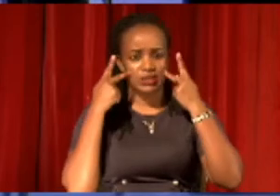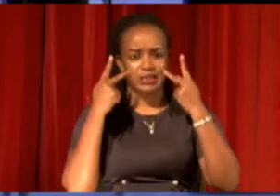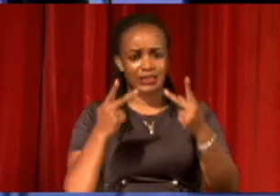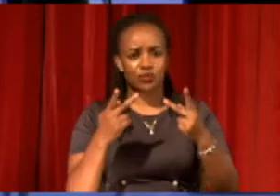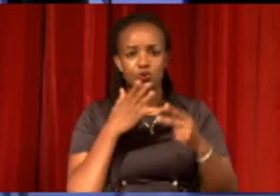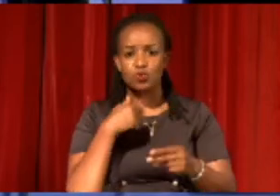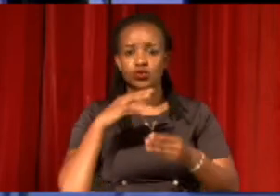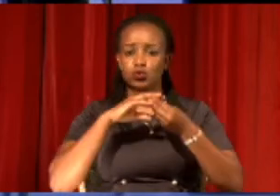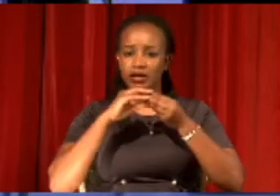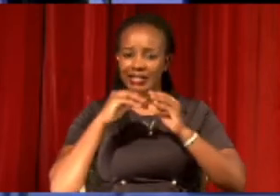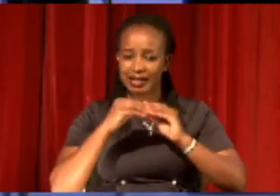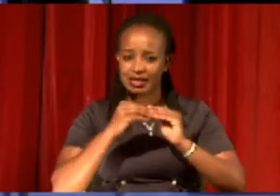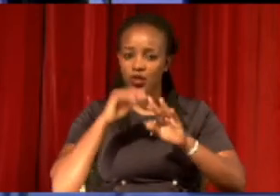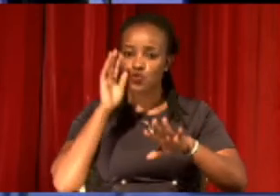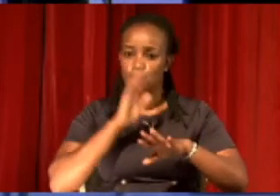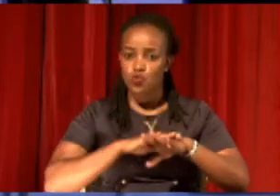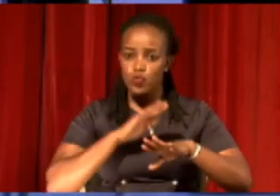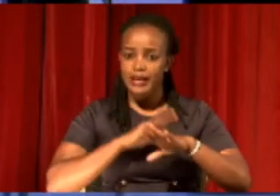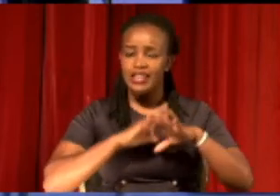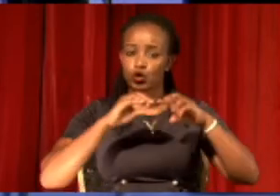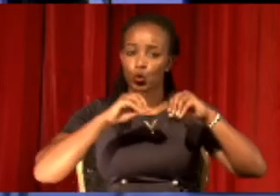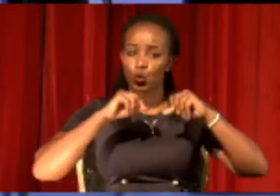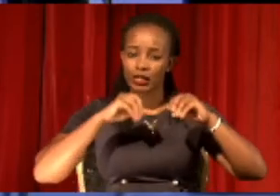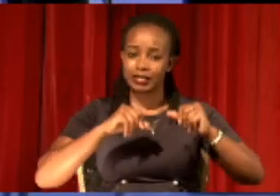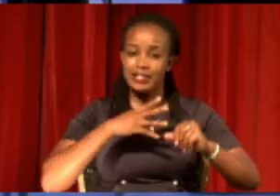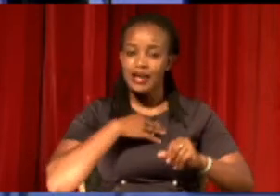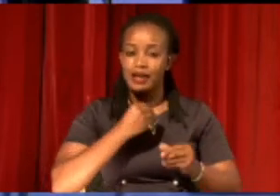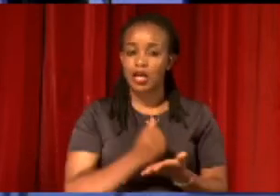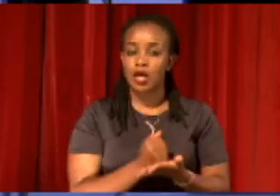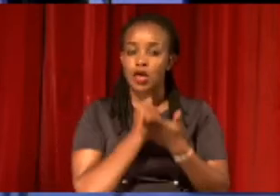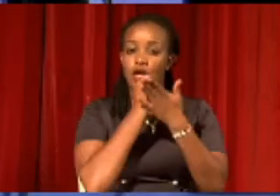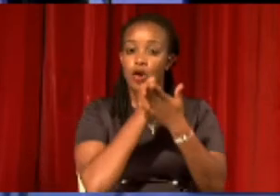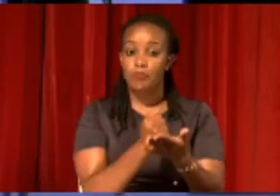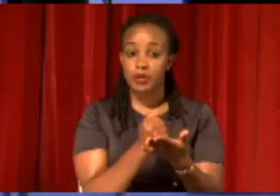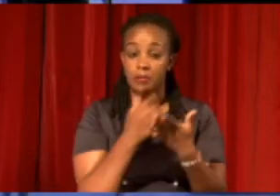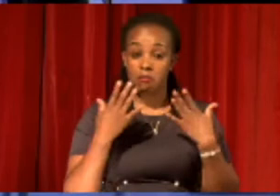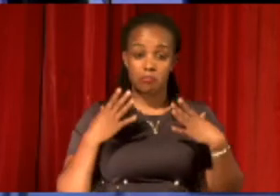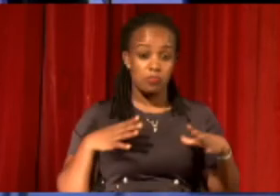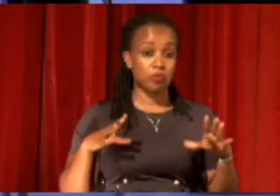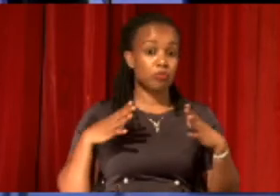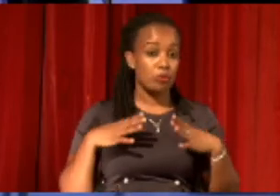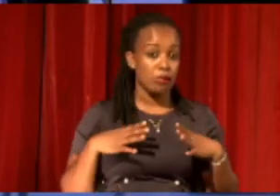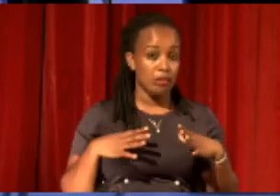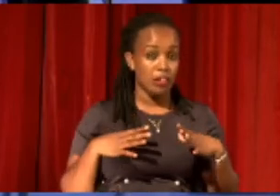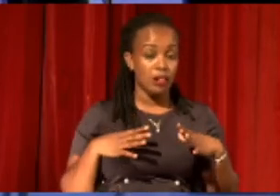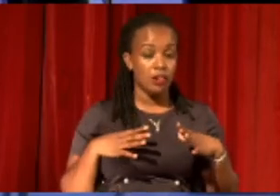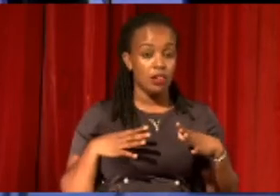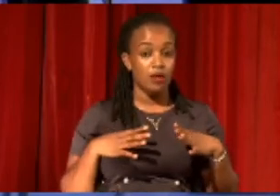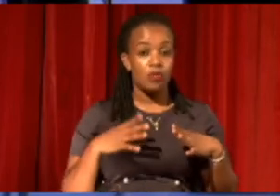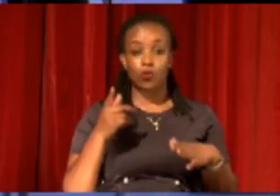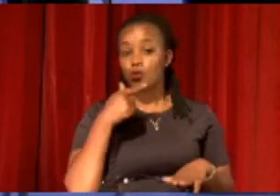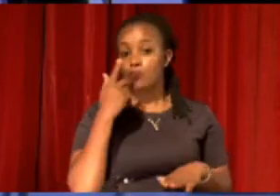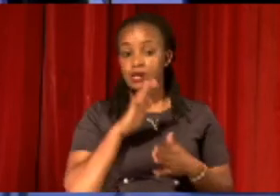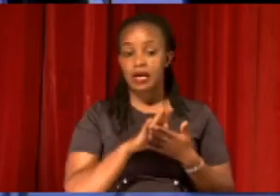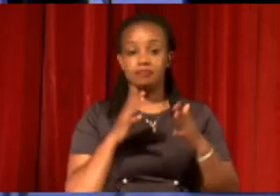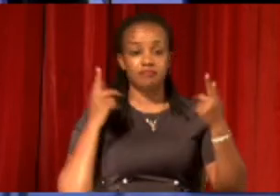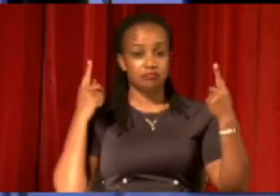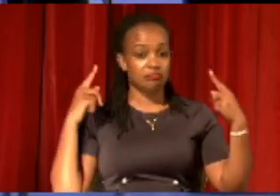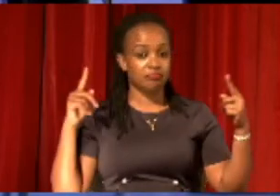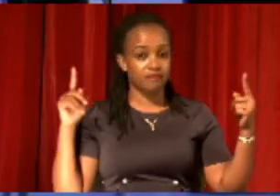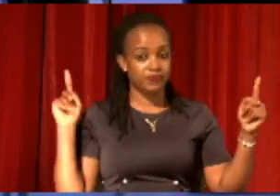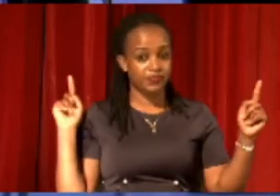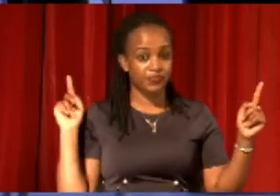creating good art and helping people who right now might not be able, as Frasha was telling us,